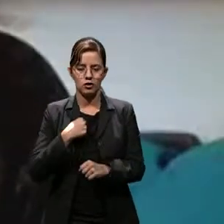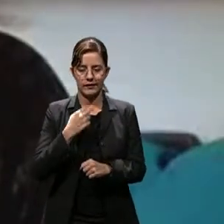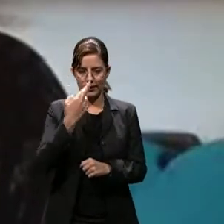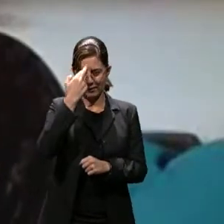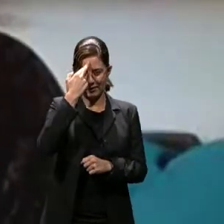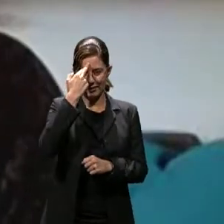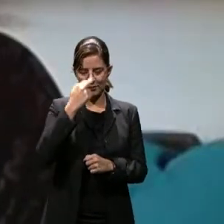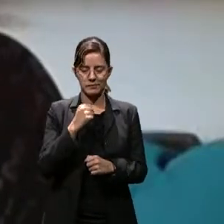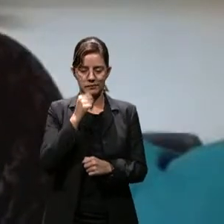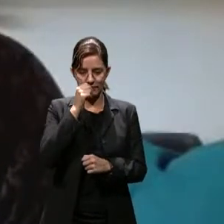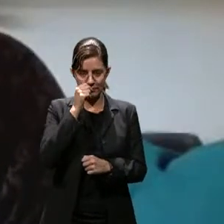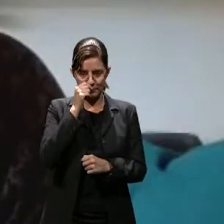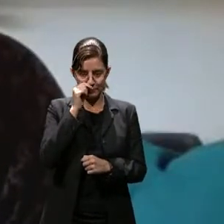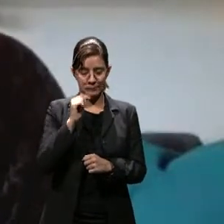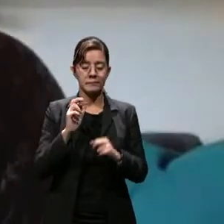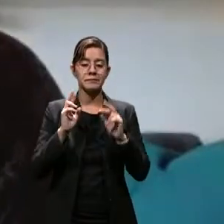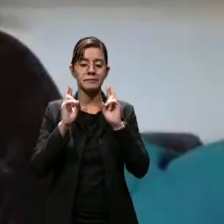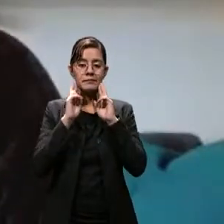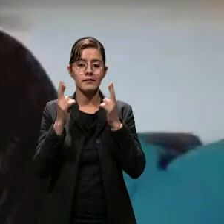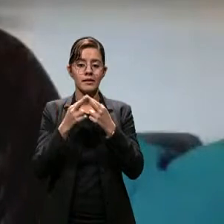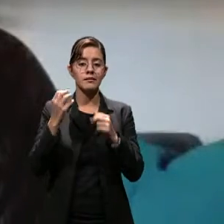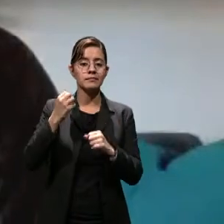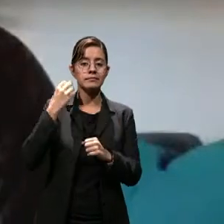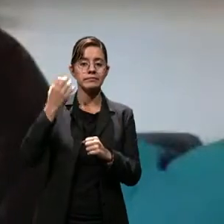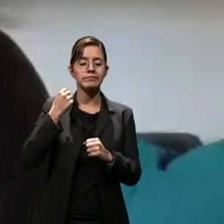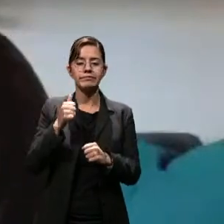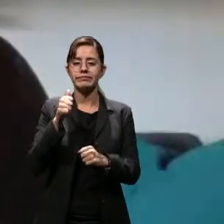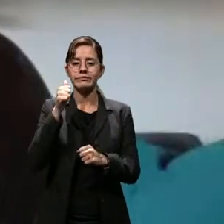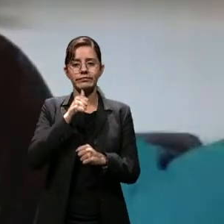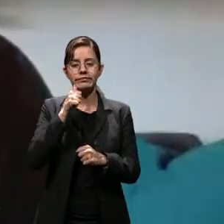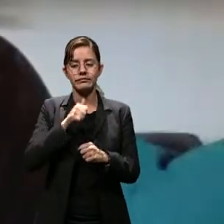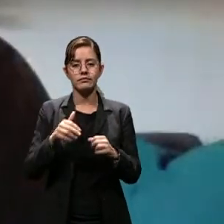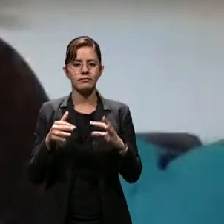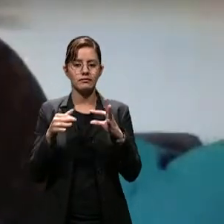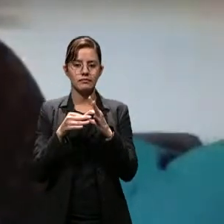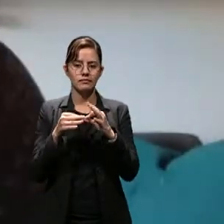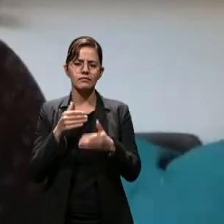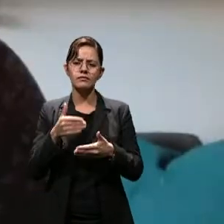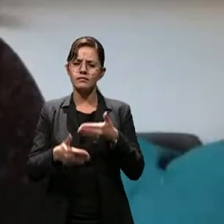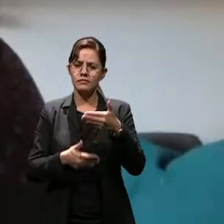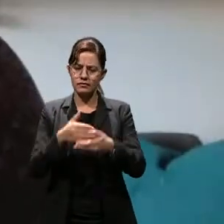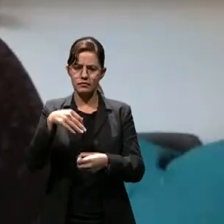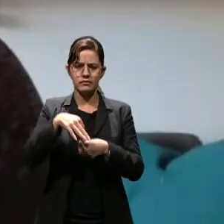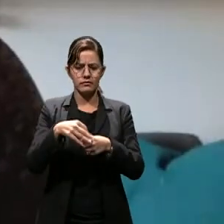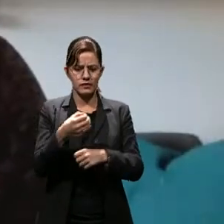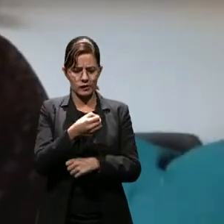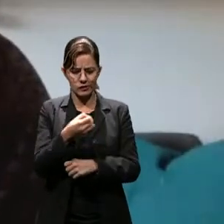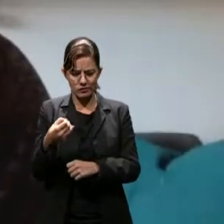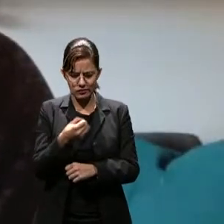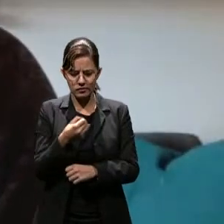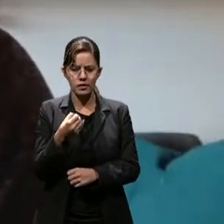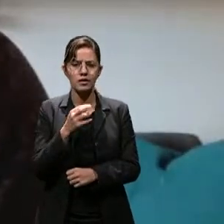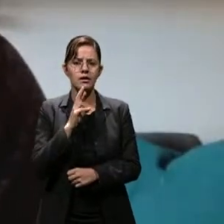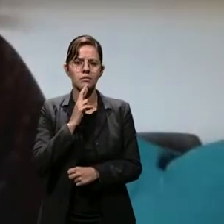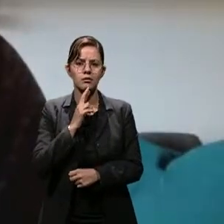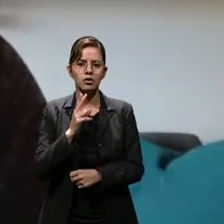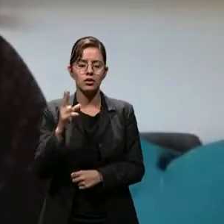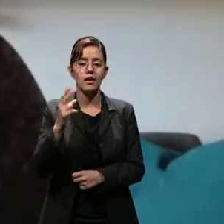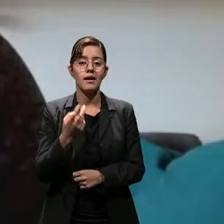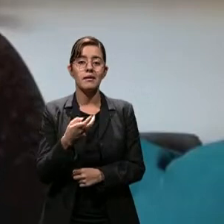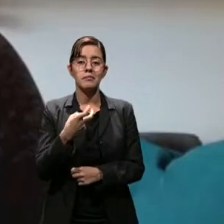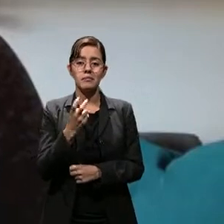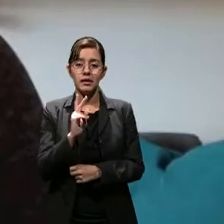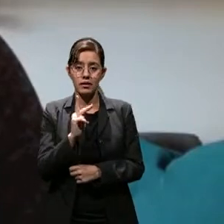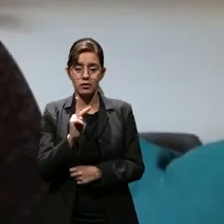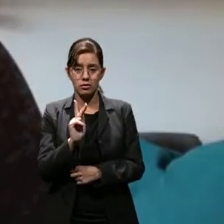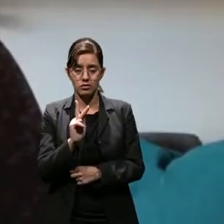I remember that in these seminars where we were always saying that we have improved the execution of the electoral